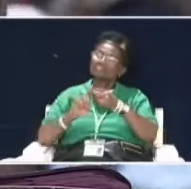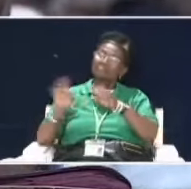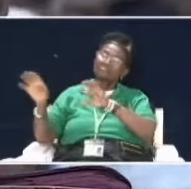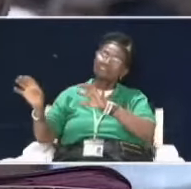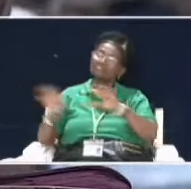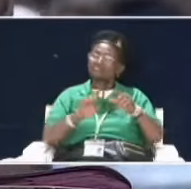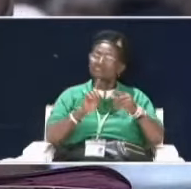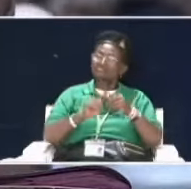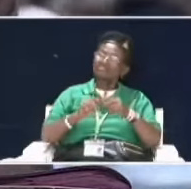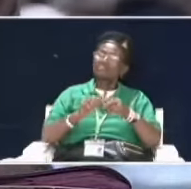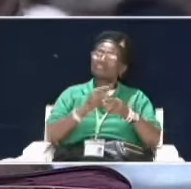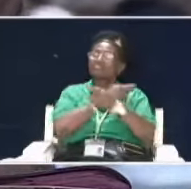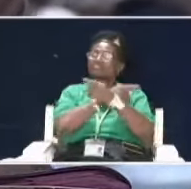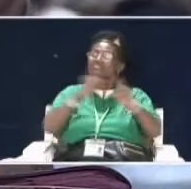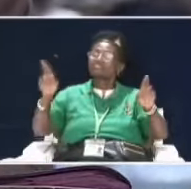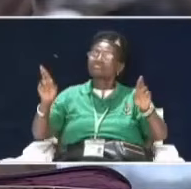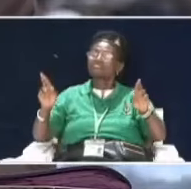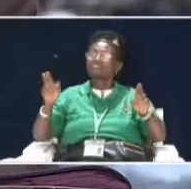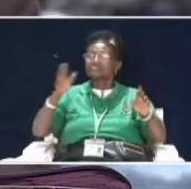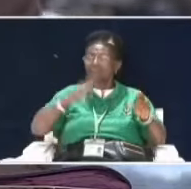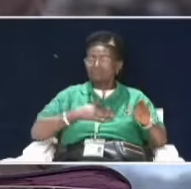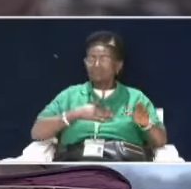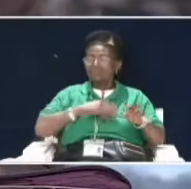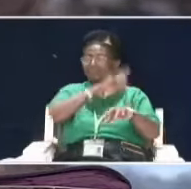to rescue my nation